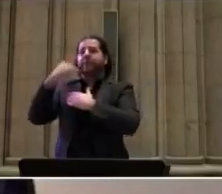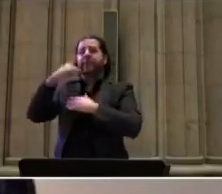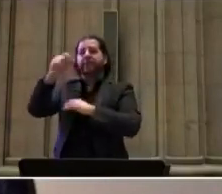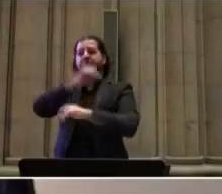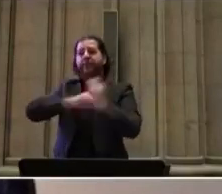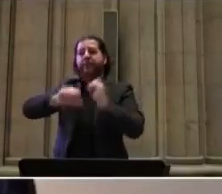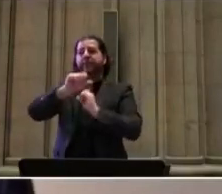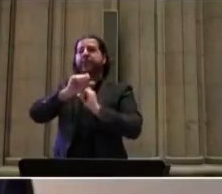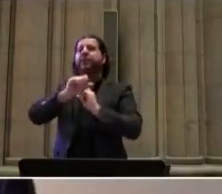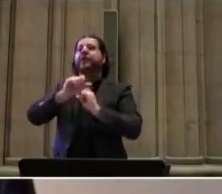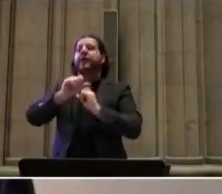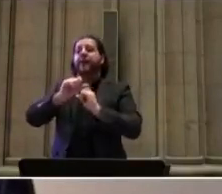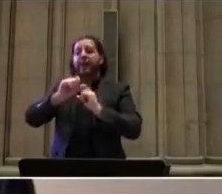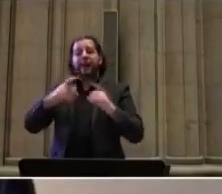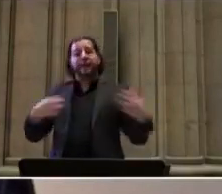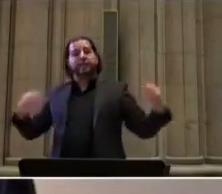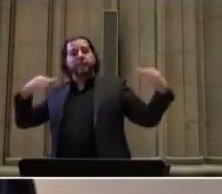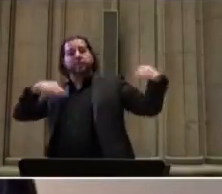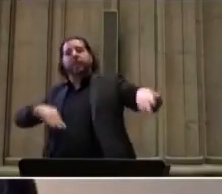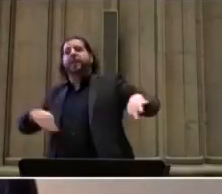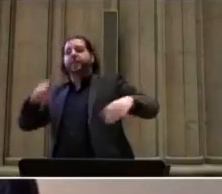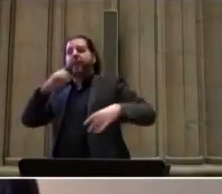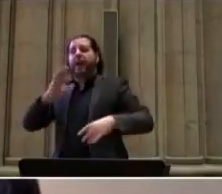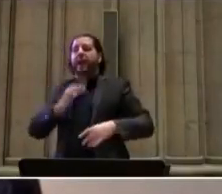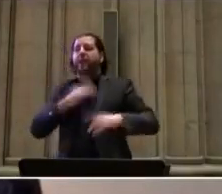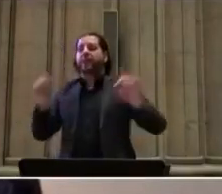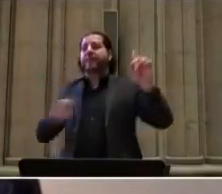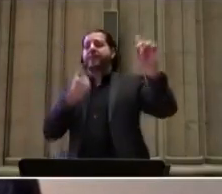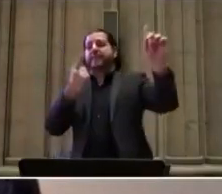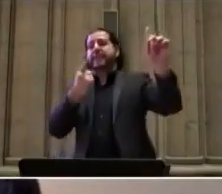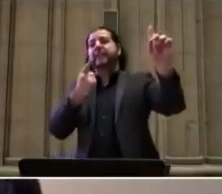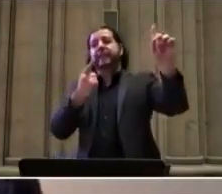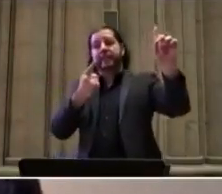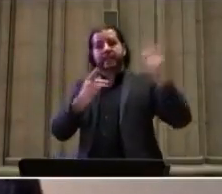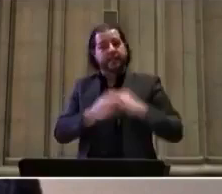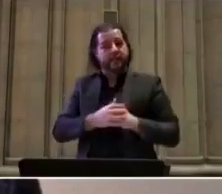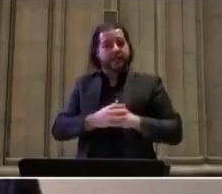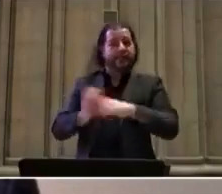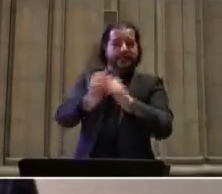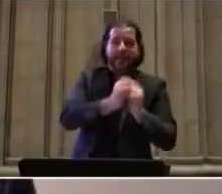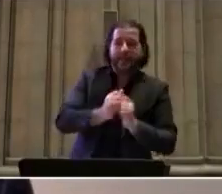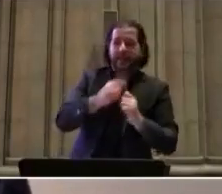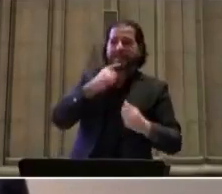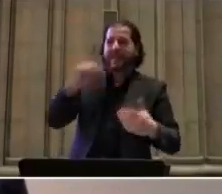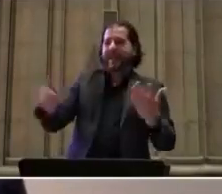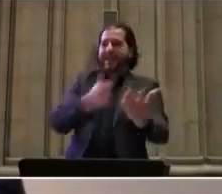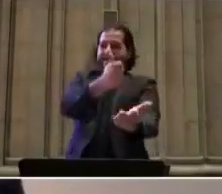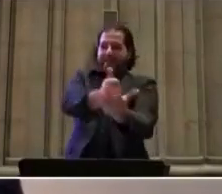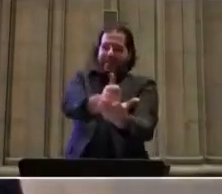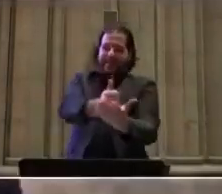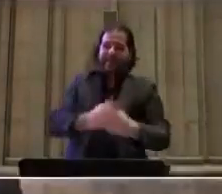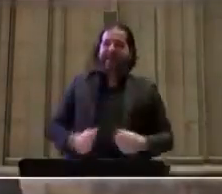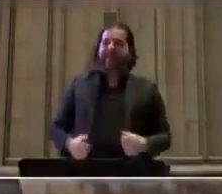another, and the mutuality of our destiny. And together we say amen.